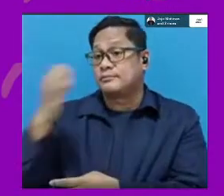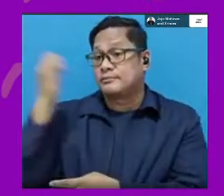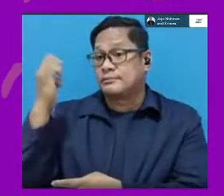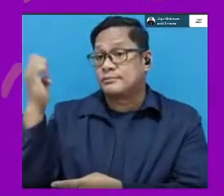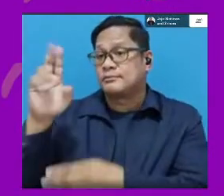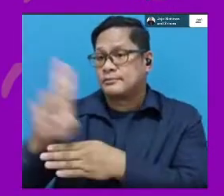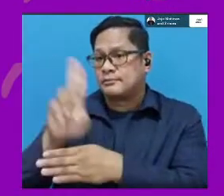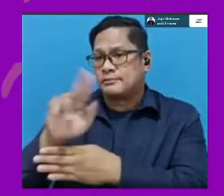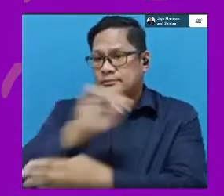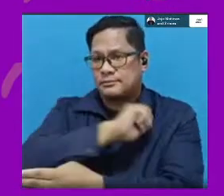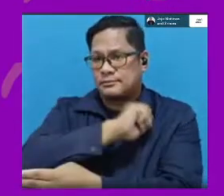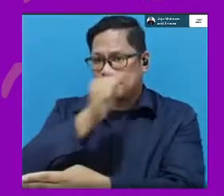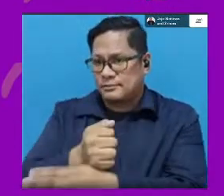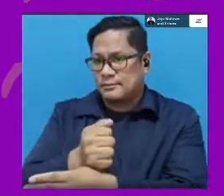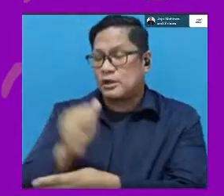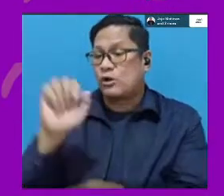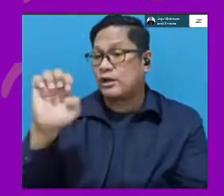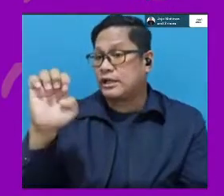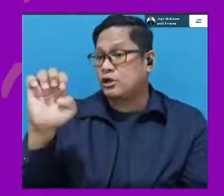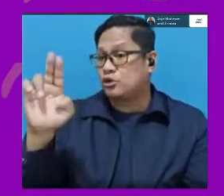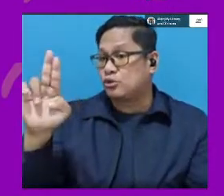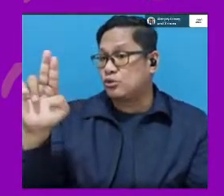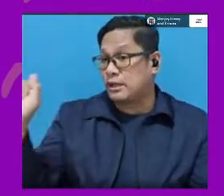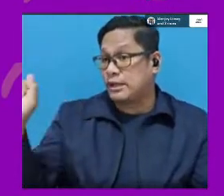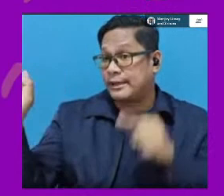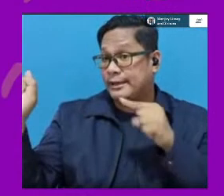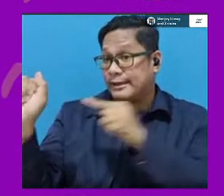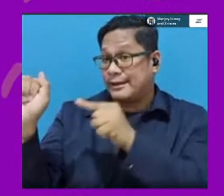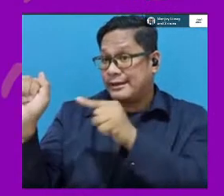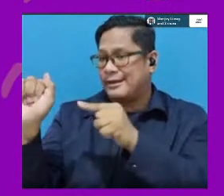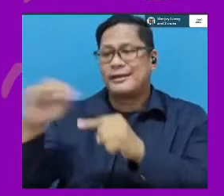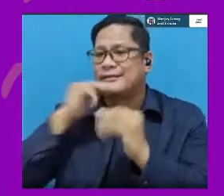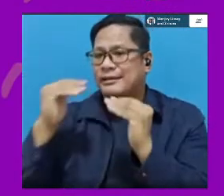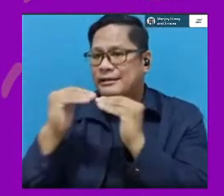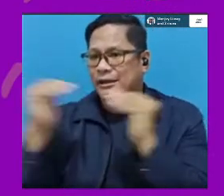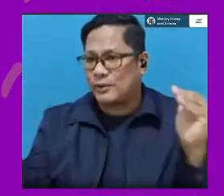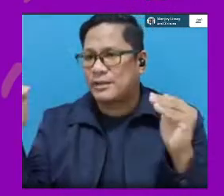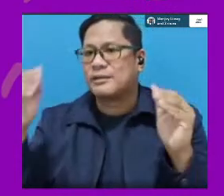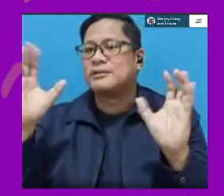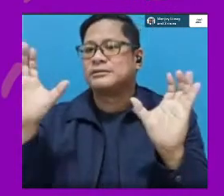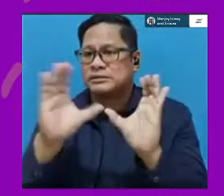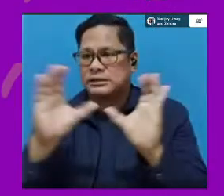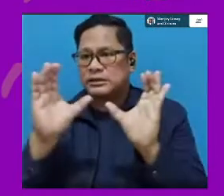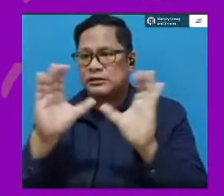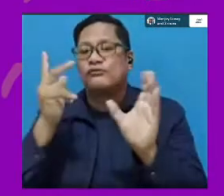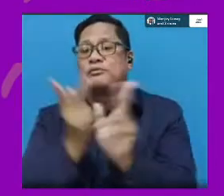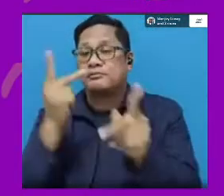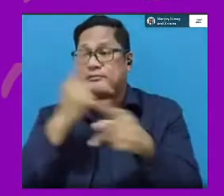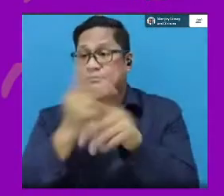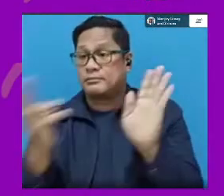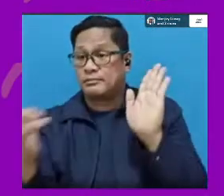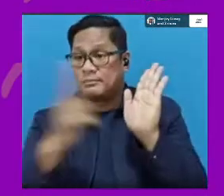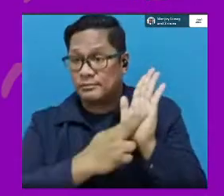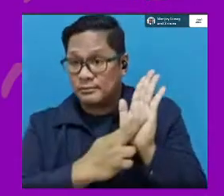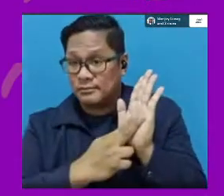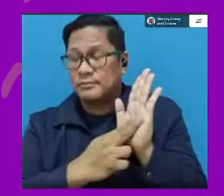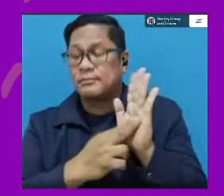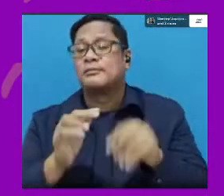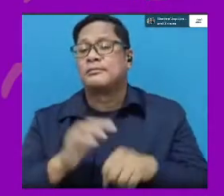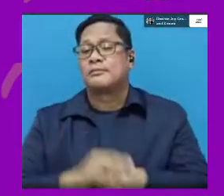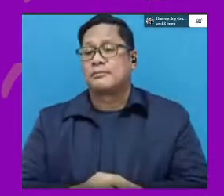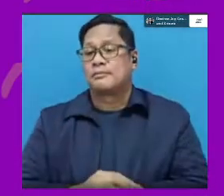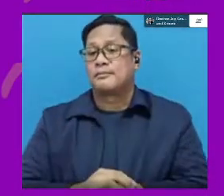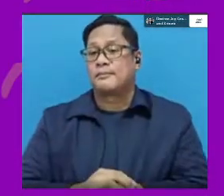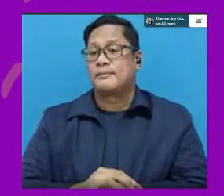use authorization, or the EUA, is not equivalent to the certificate of product registration, but